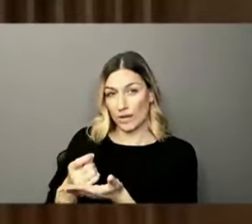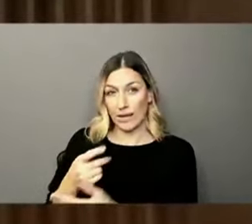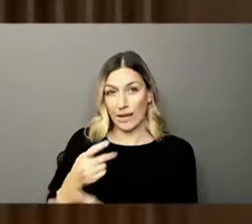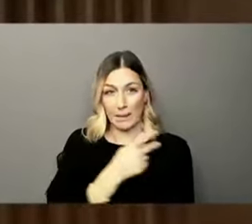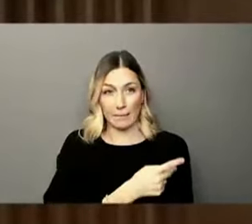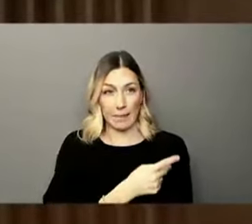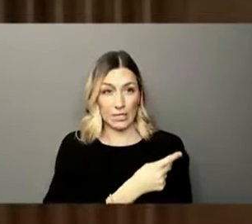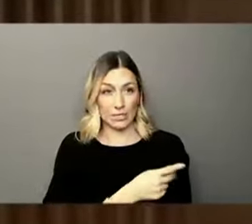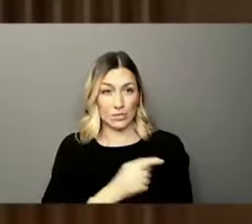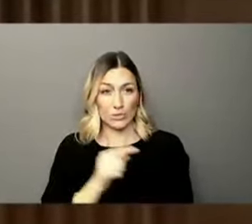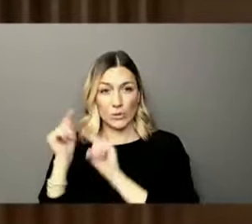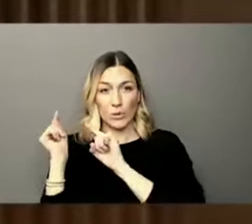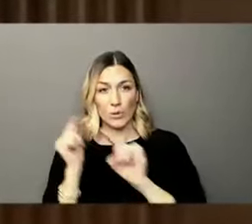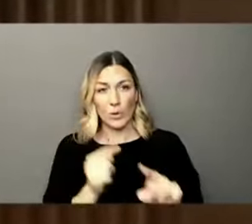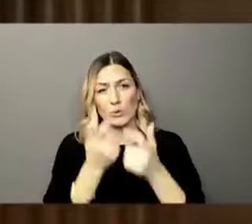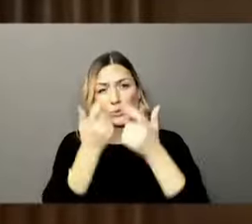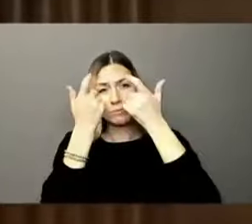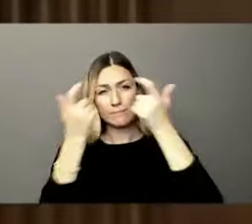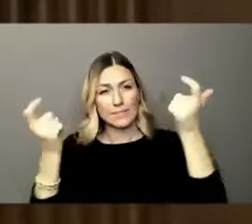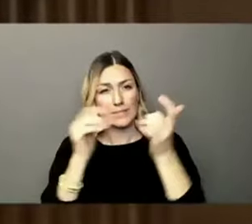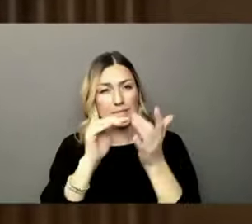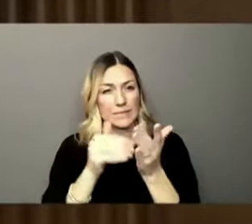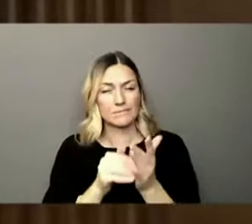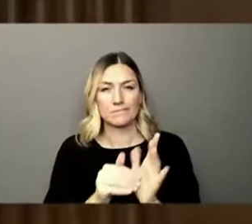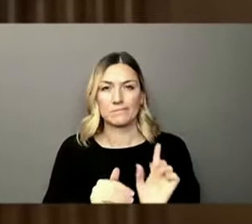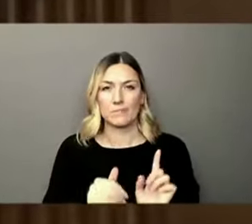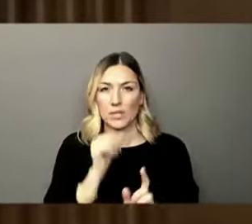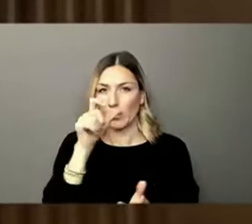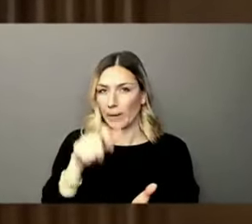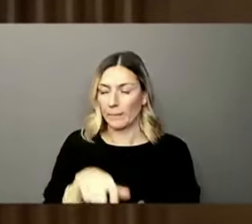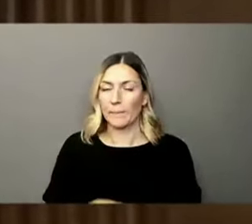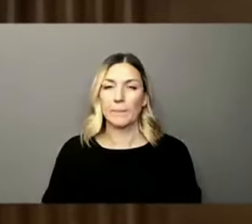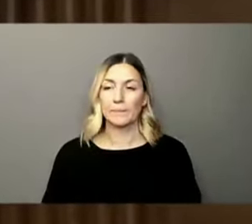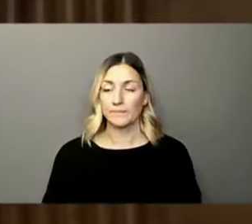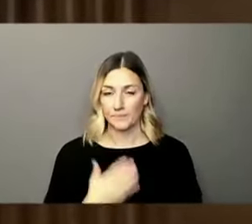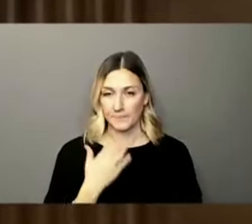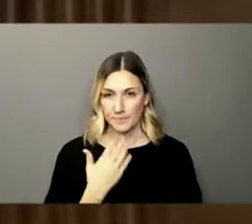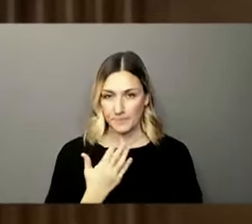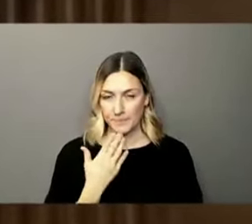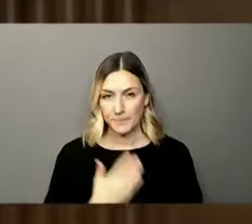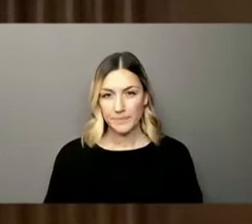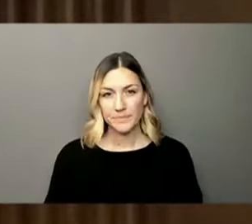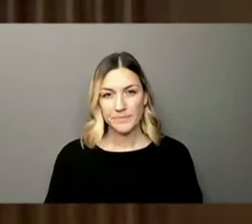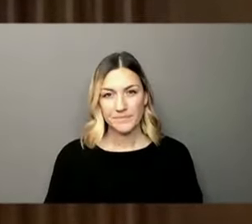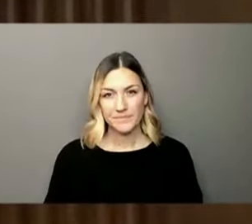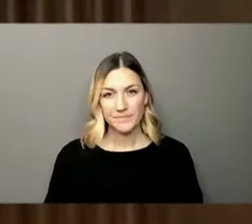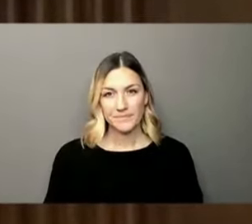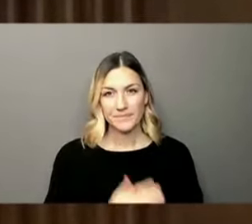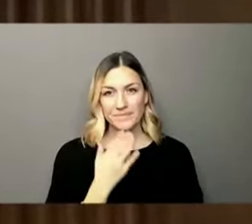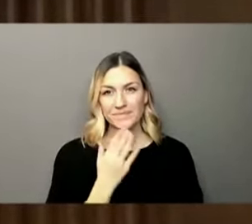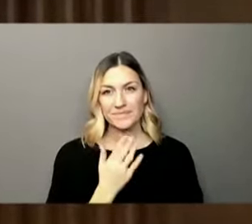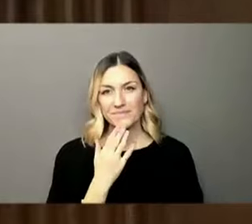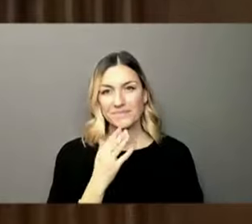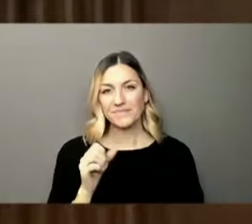bigger academic center. Thank you, Mr. Chairman. Thank you. Senator